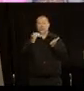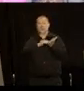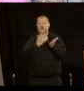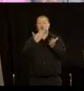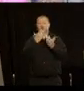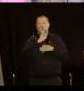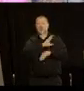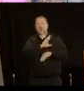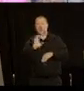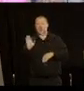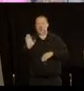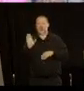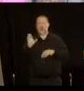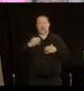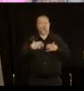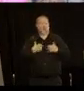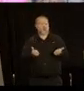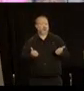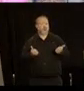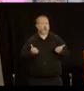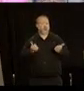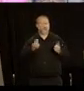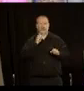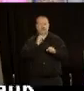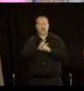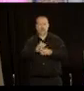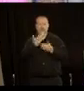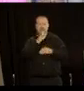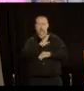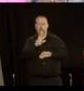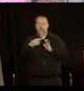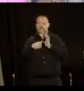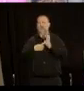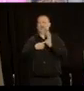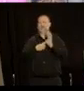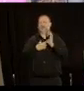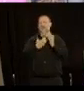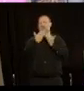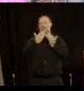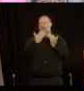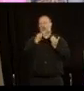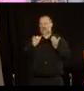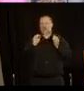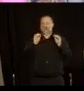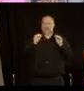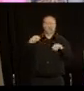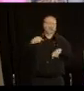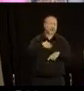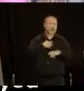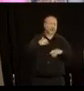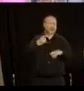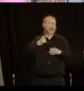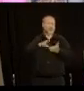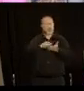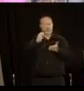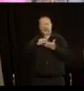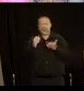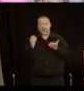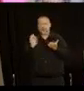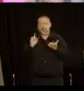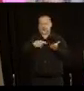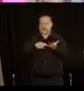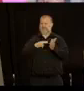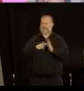your courage. Thank you for your dedication. Thank you for your example. Thank you for the lessons that you teach all of us. I mean